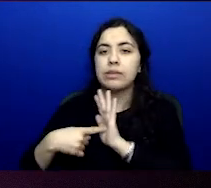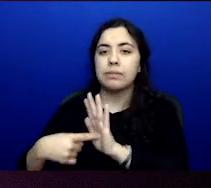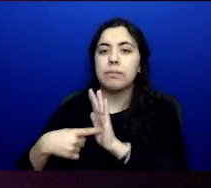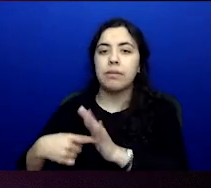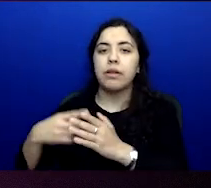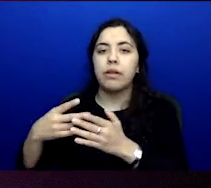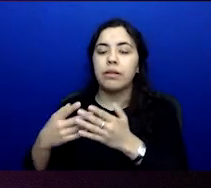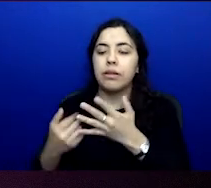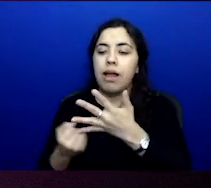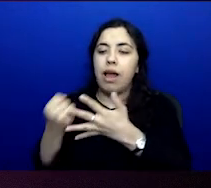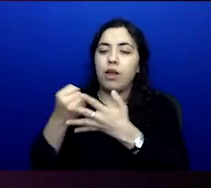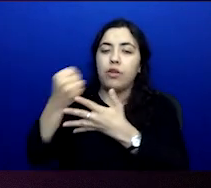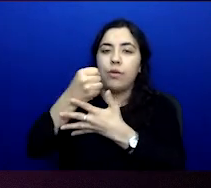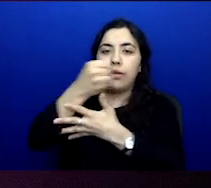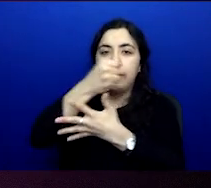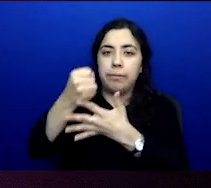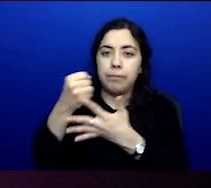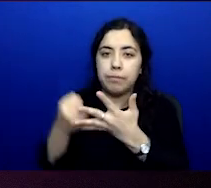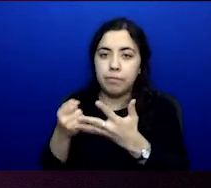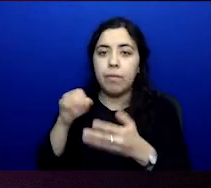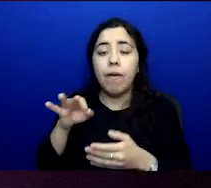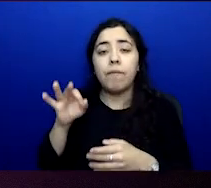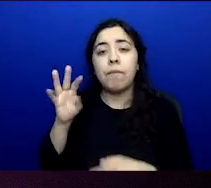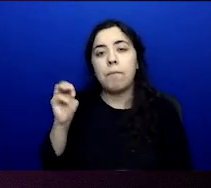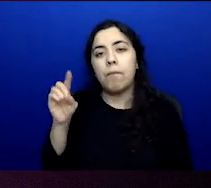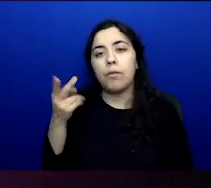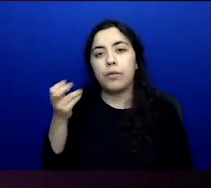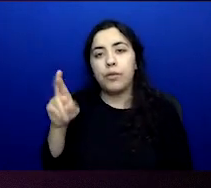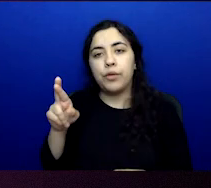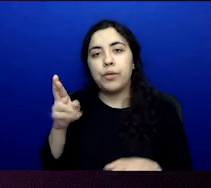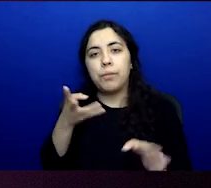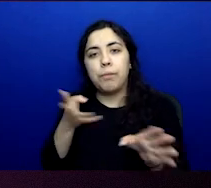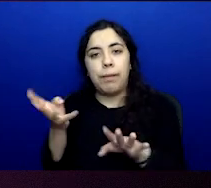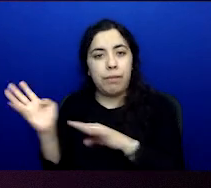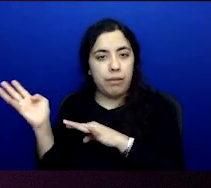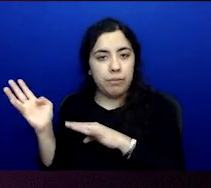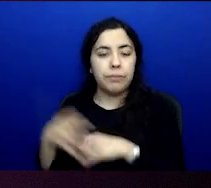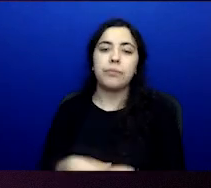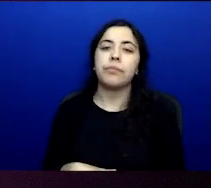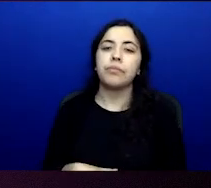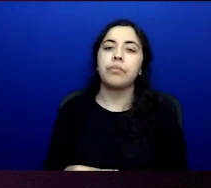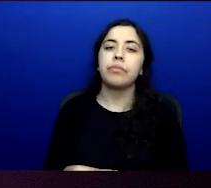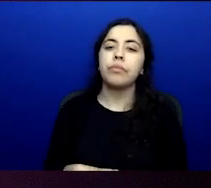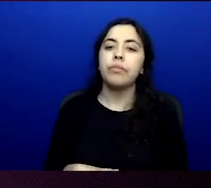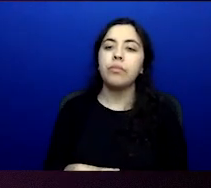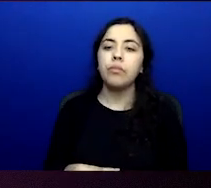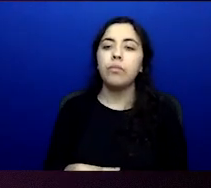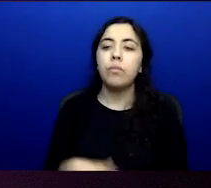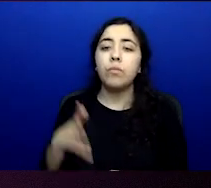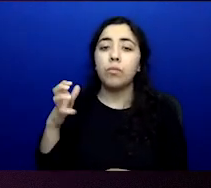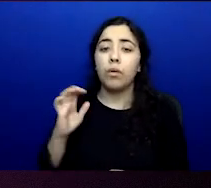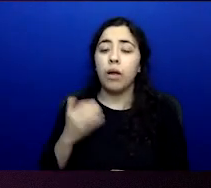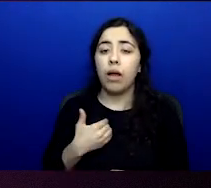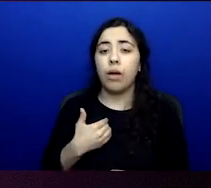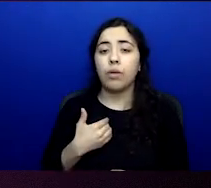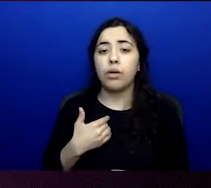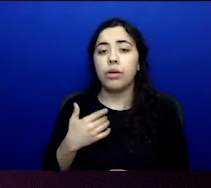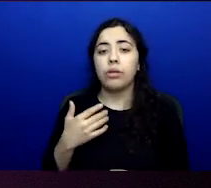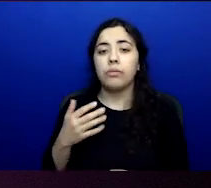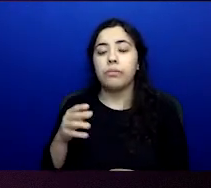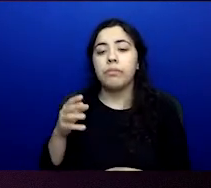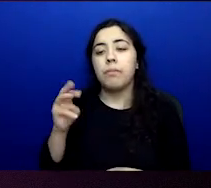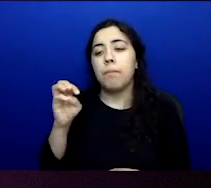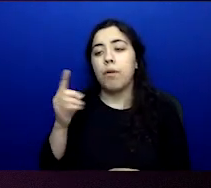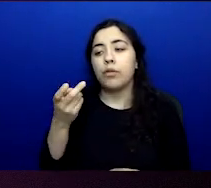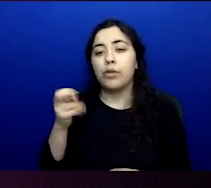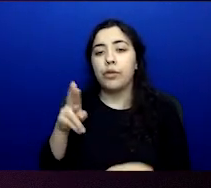the hierarchy of the modular pipeline tree. So the main reason is because we want the users to adopt the modular pipeline mindset in